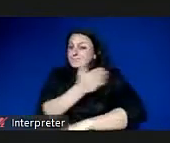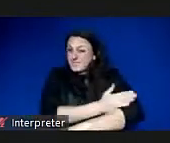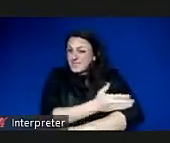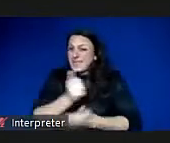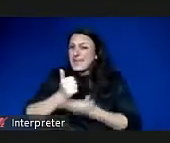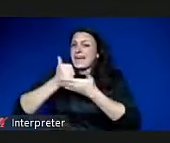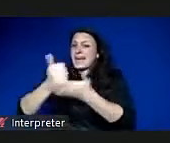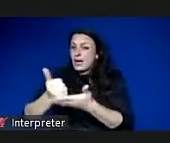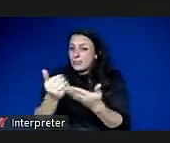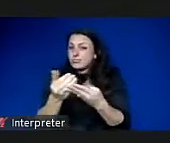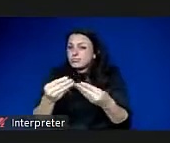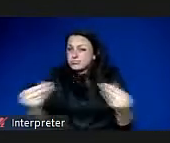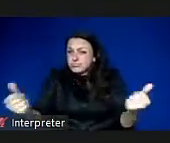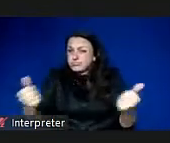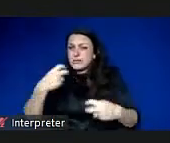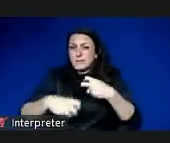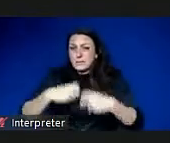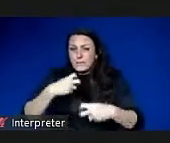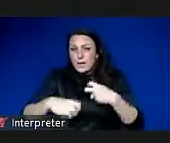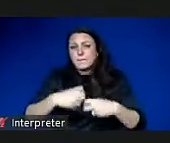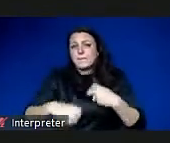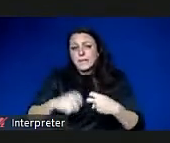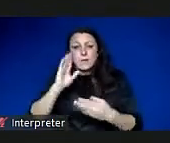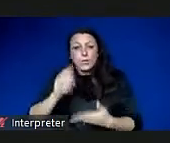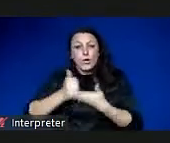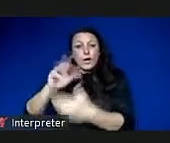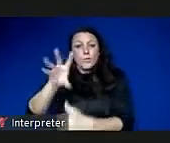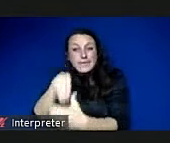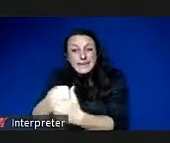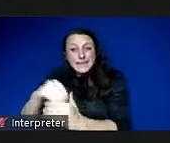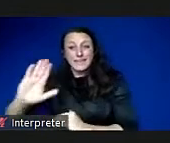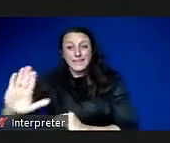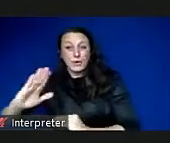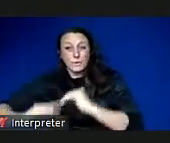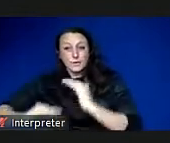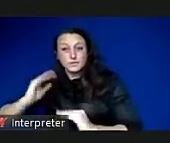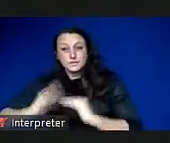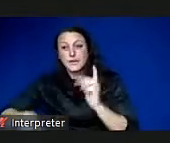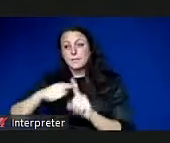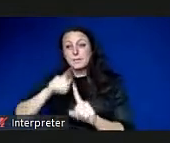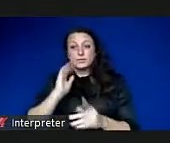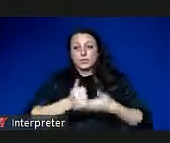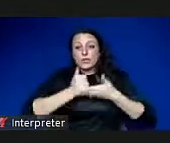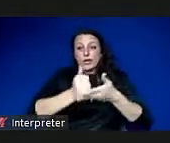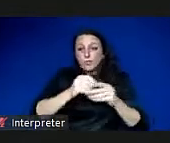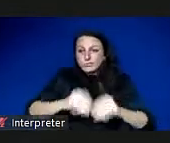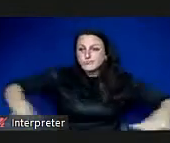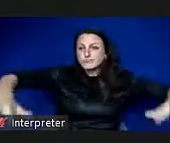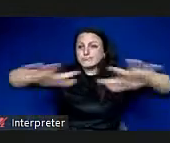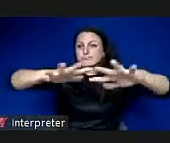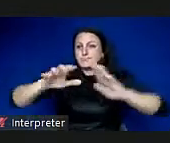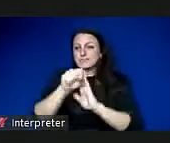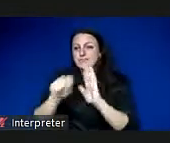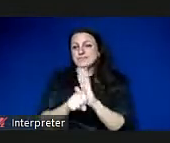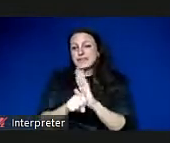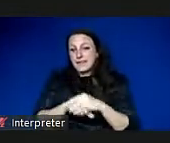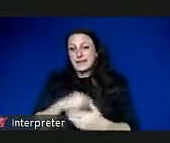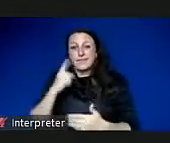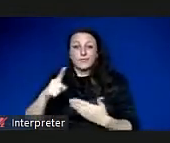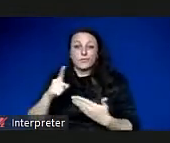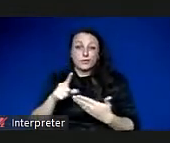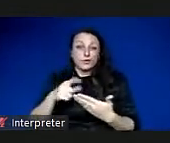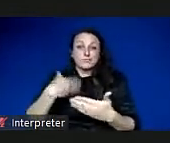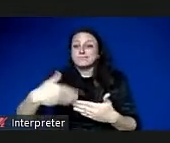making a difference in these facilities, and it's going to make a difference in our broader society in the days, weeks, and months to come. Next